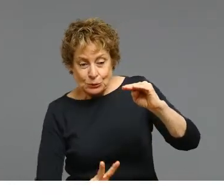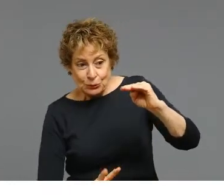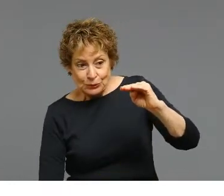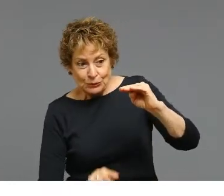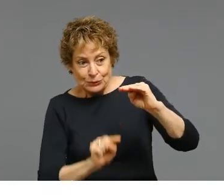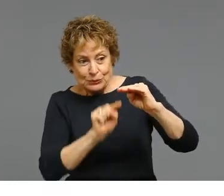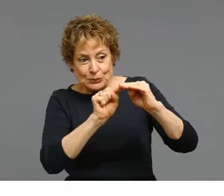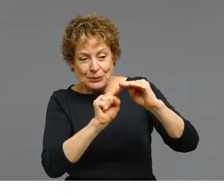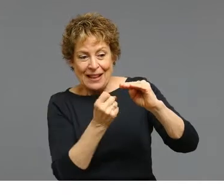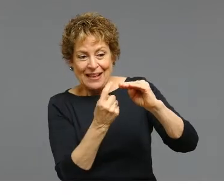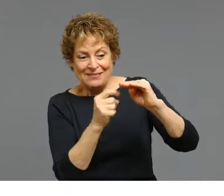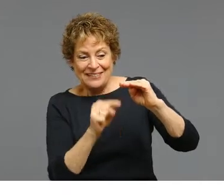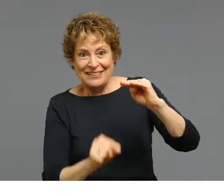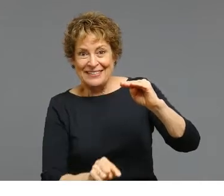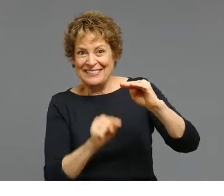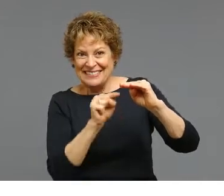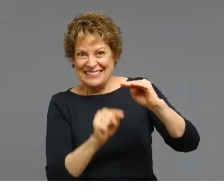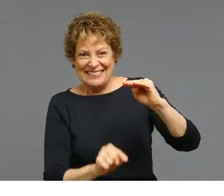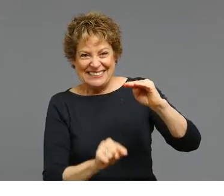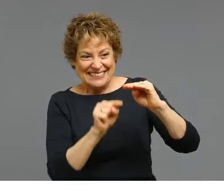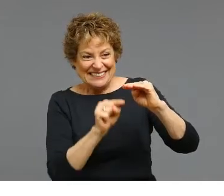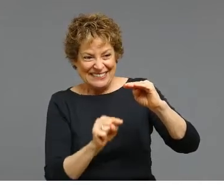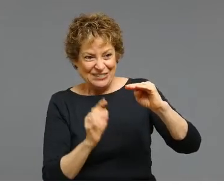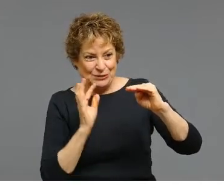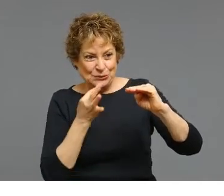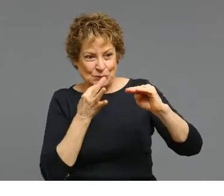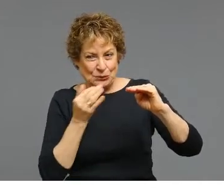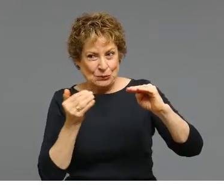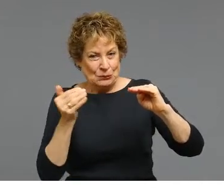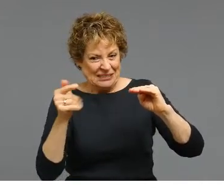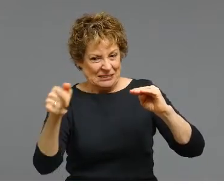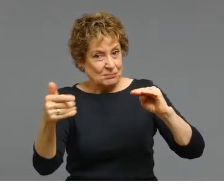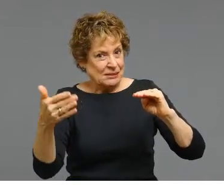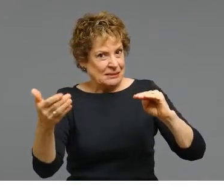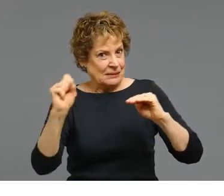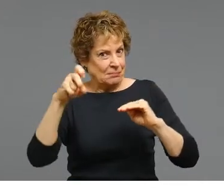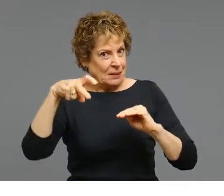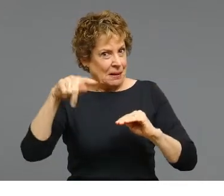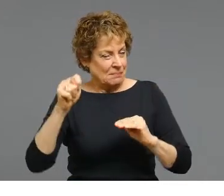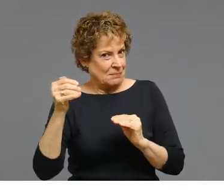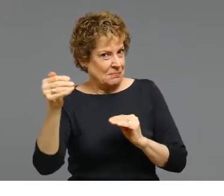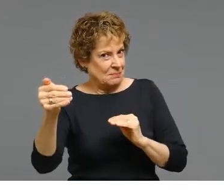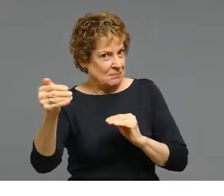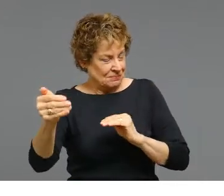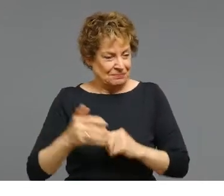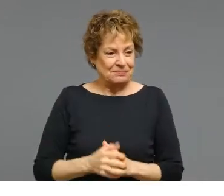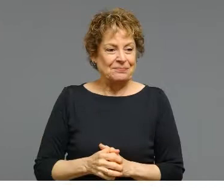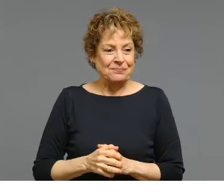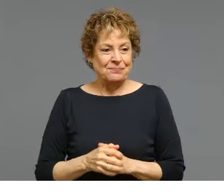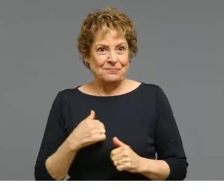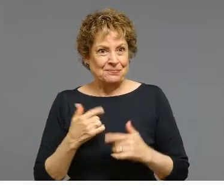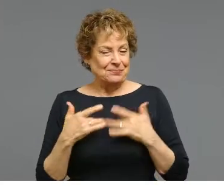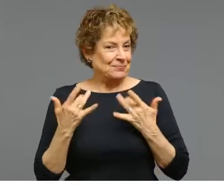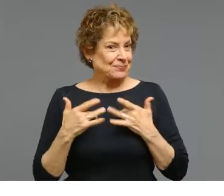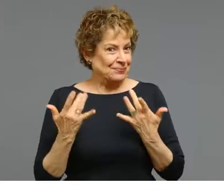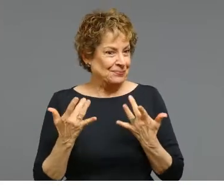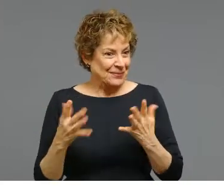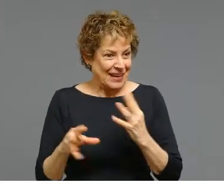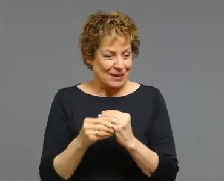So we're anxious to include even more age groups in the eligibility.